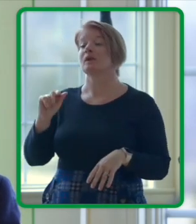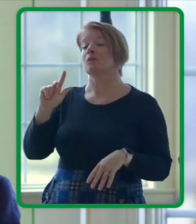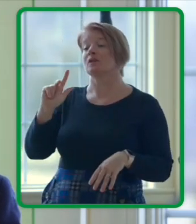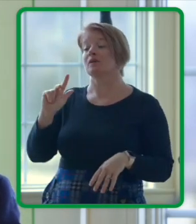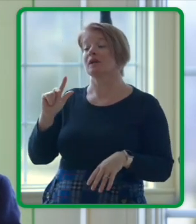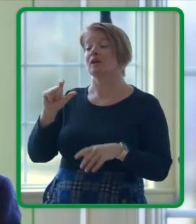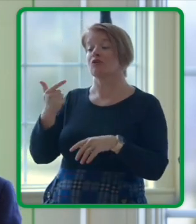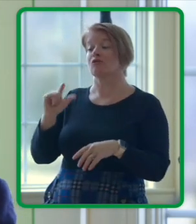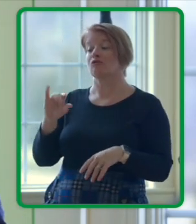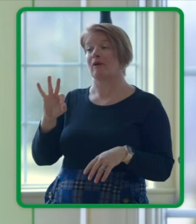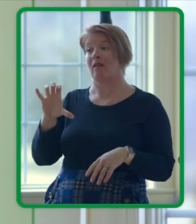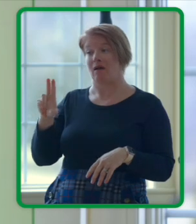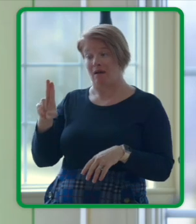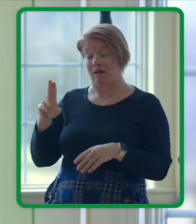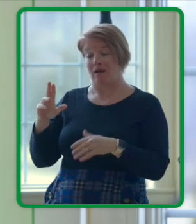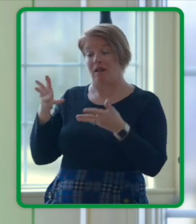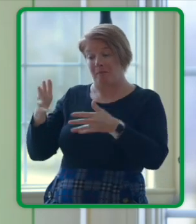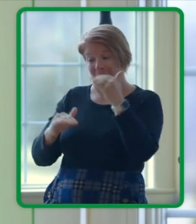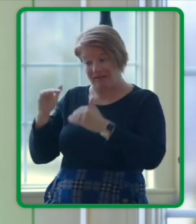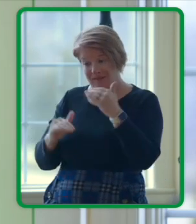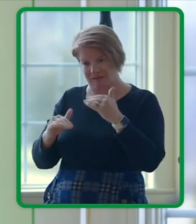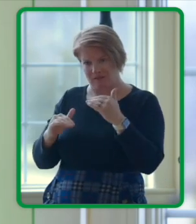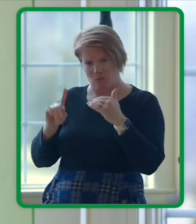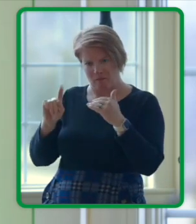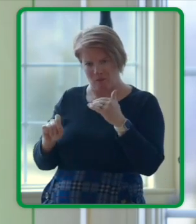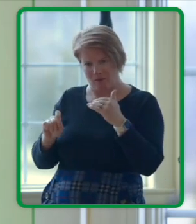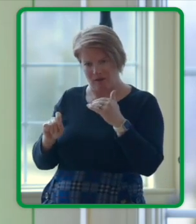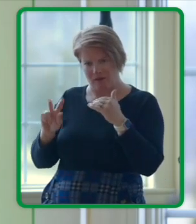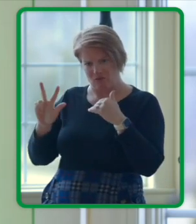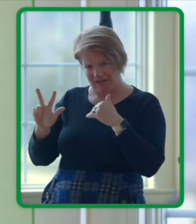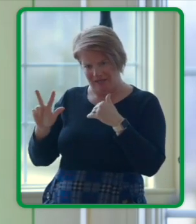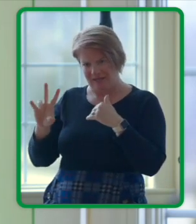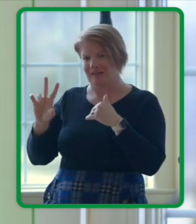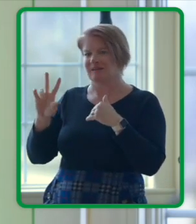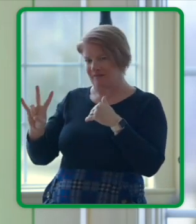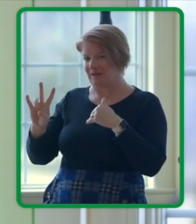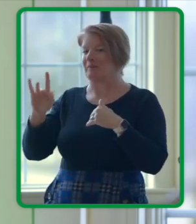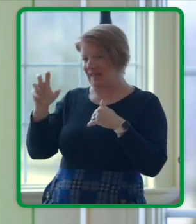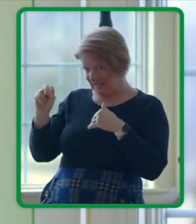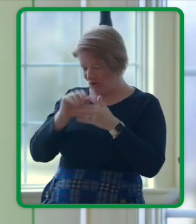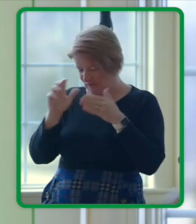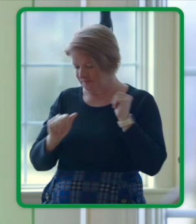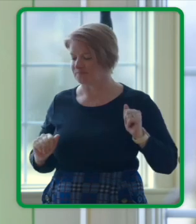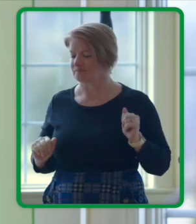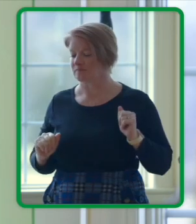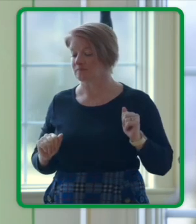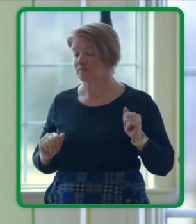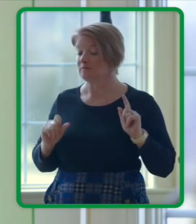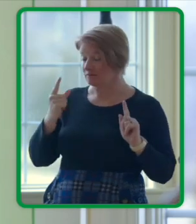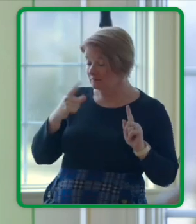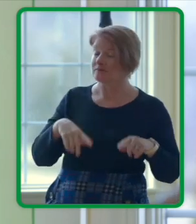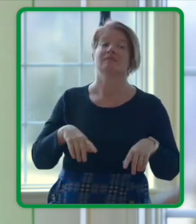billion. With the decline in deposits during 2023, borrowings and cash flow from the investment